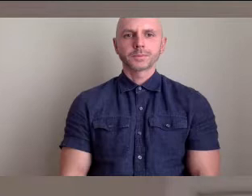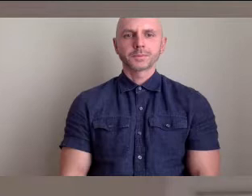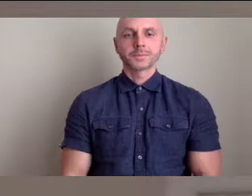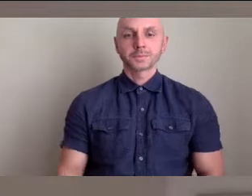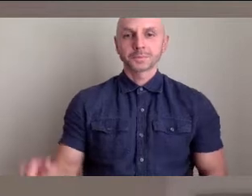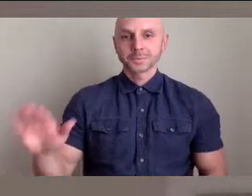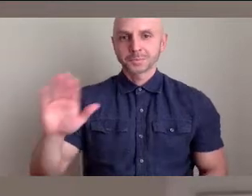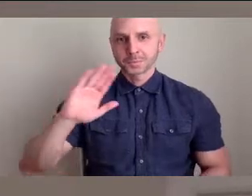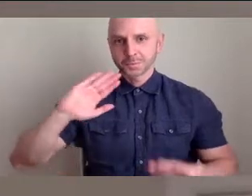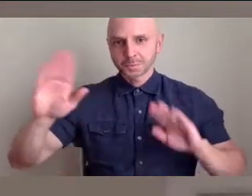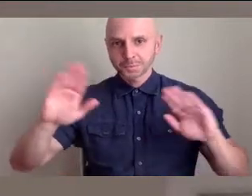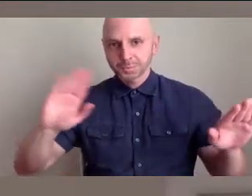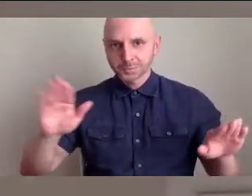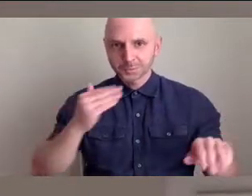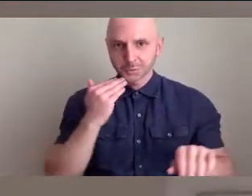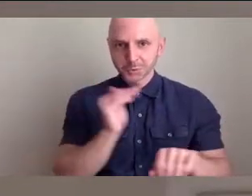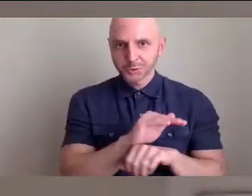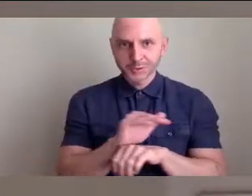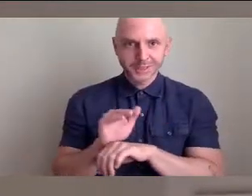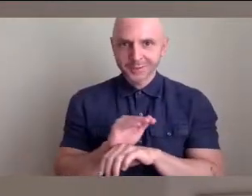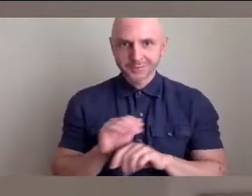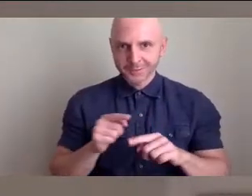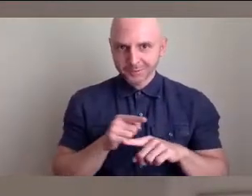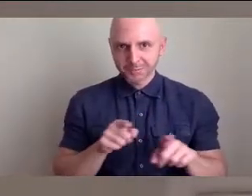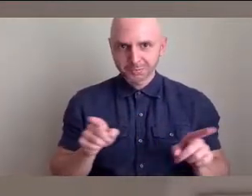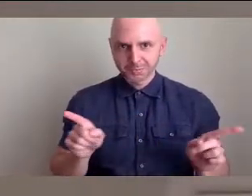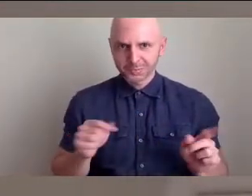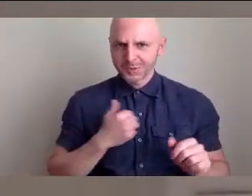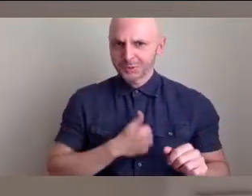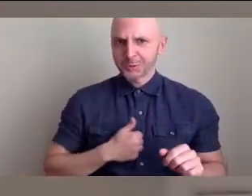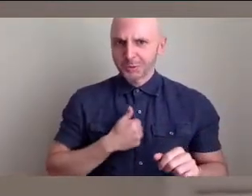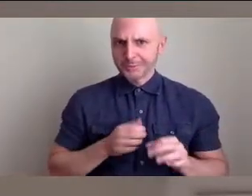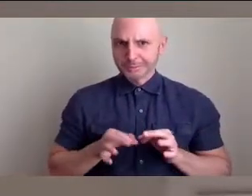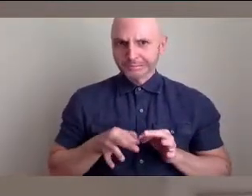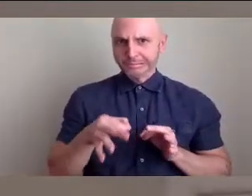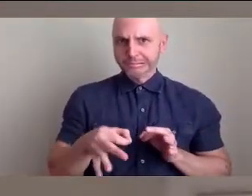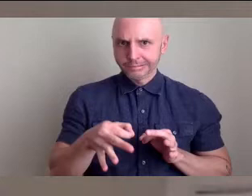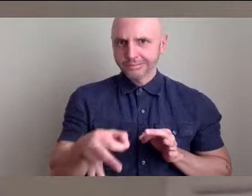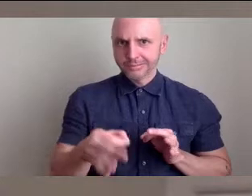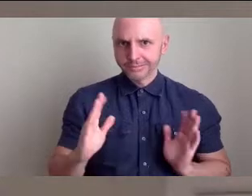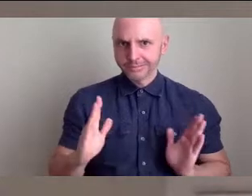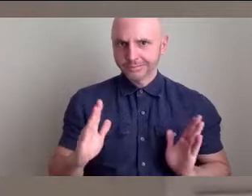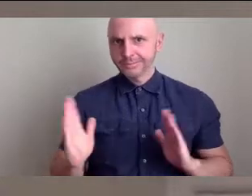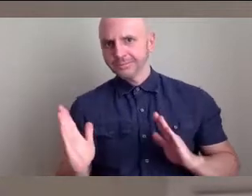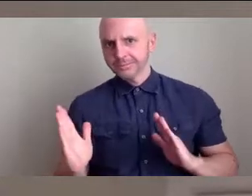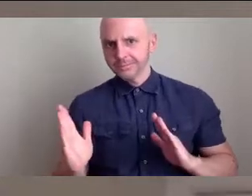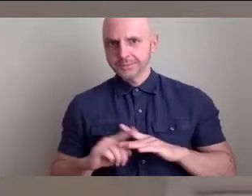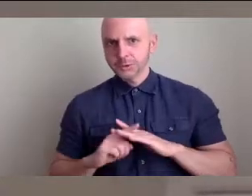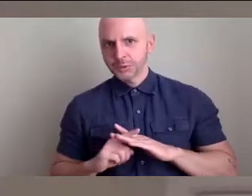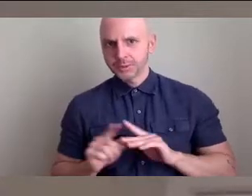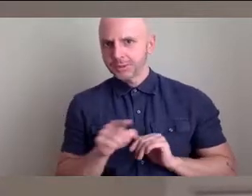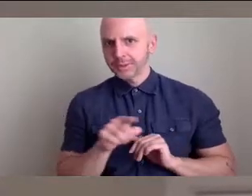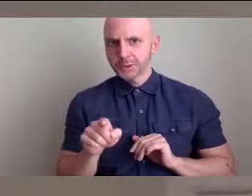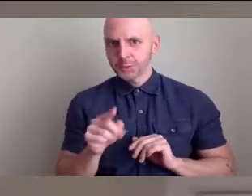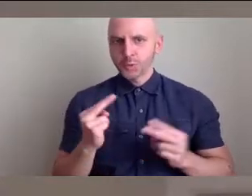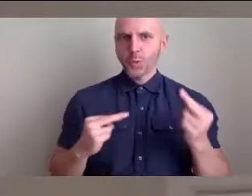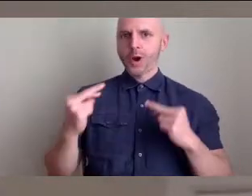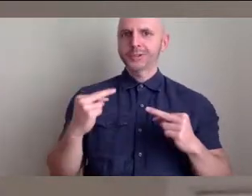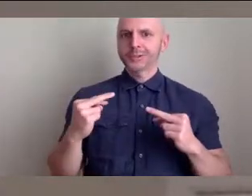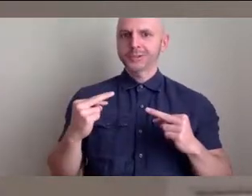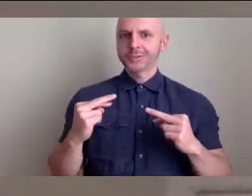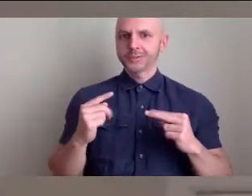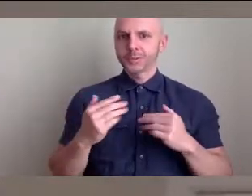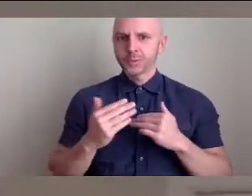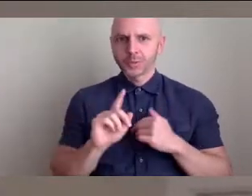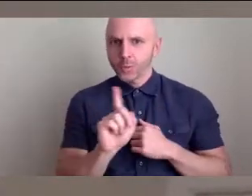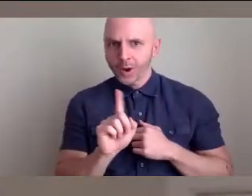Good evening, everyone. Sorry for the delay. Thank you for joining us from, well, I guess wherever you are tonight. My name's Ross,